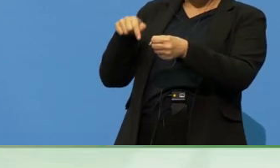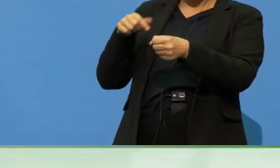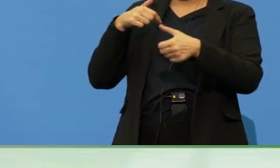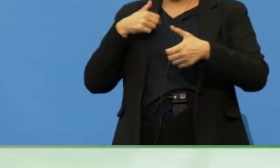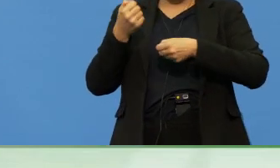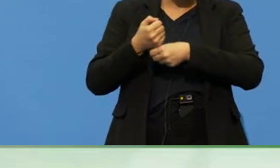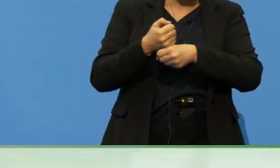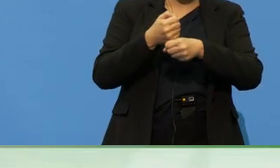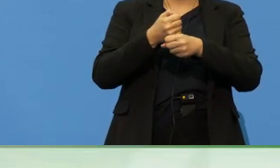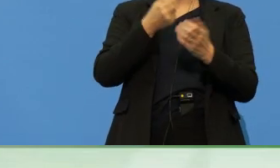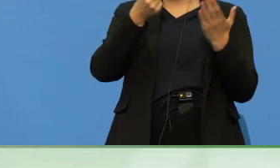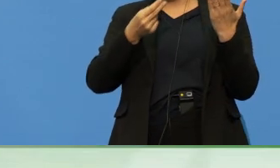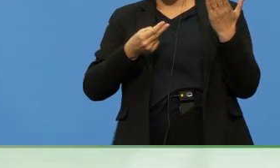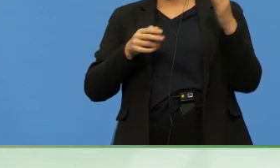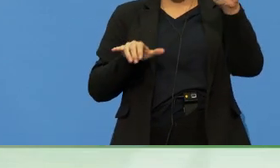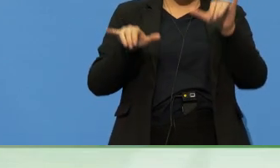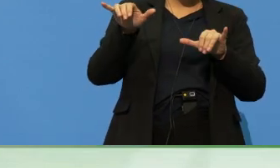and services